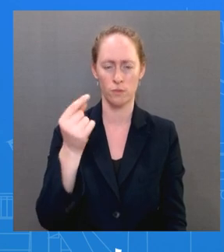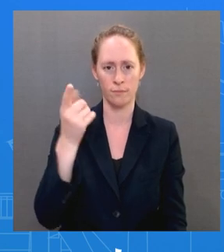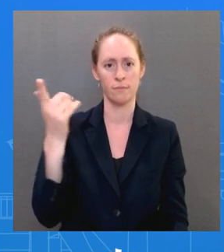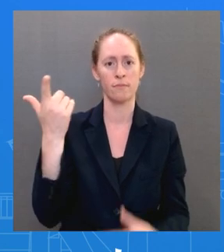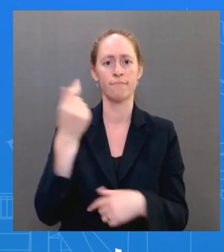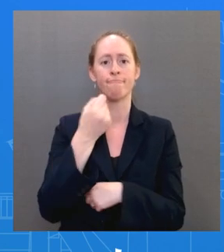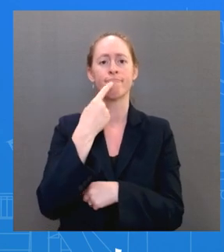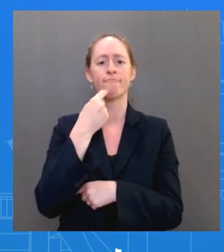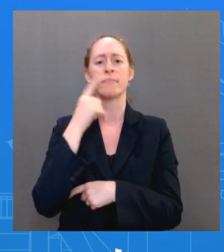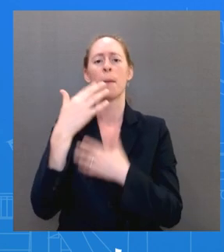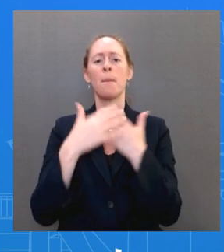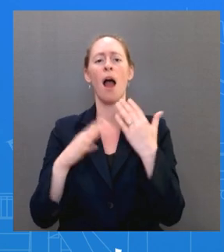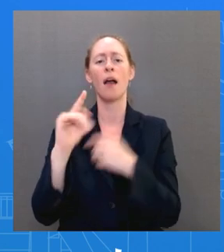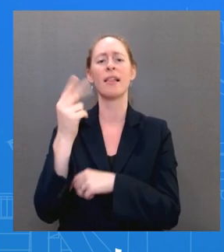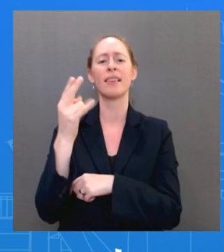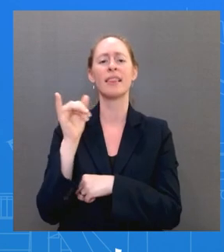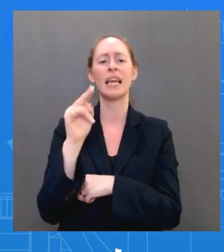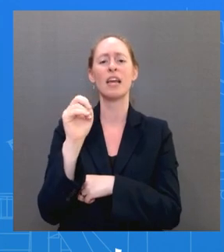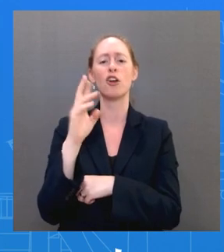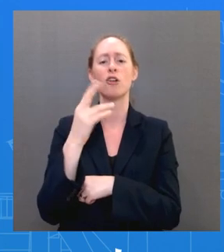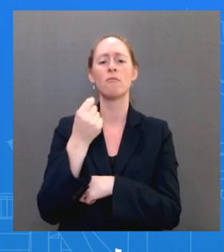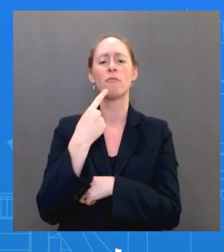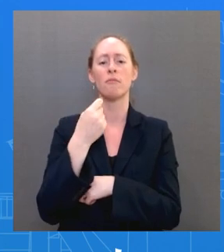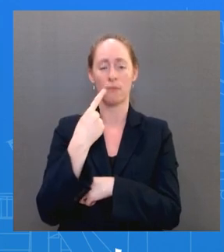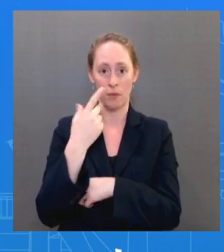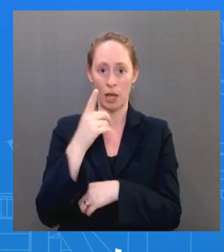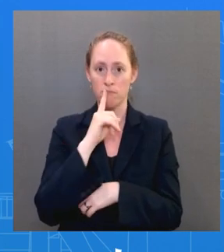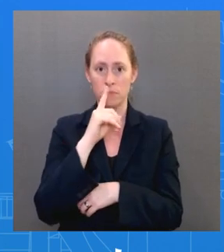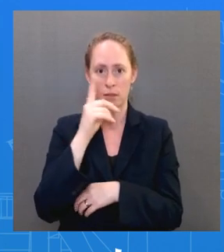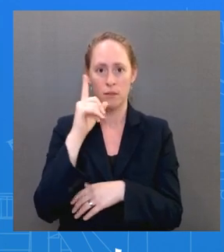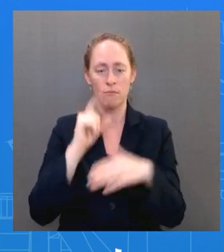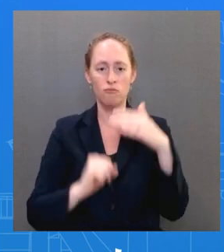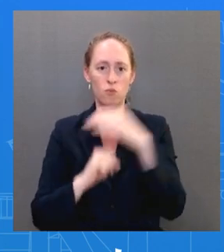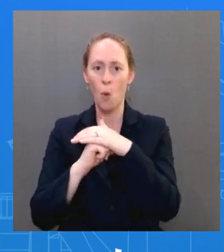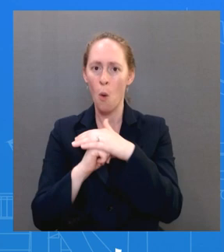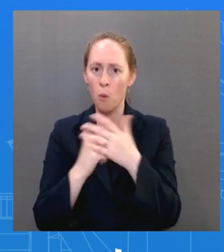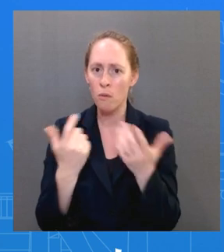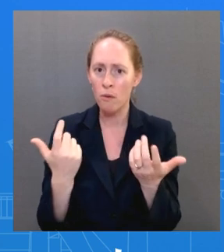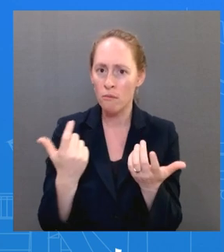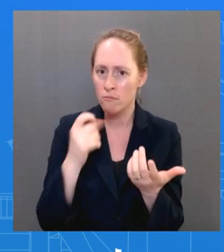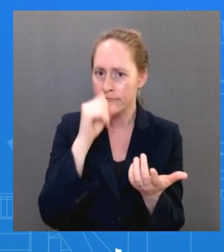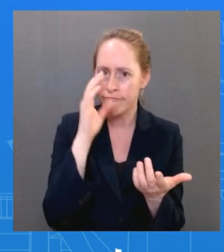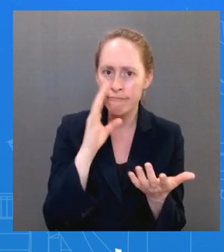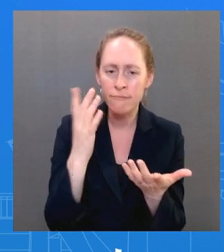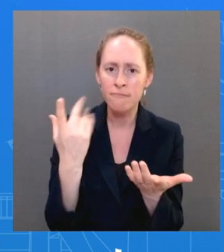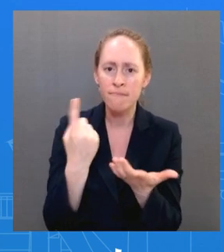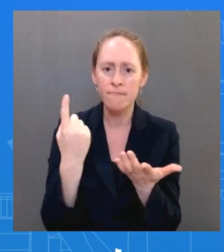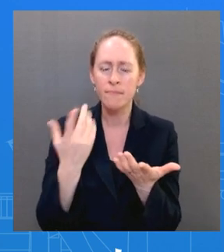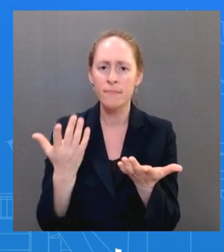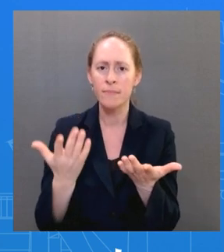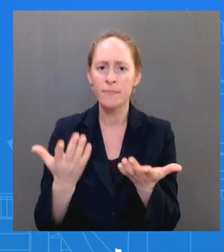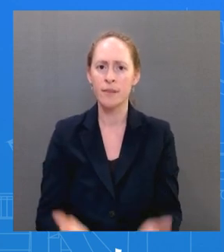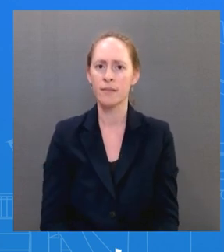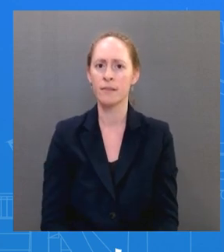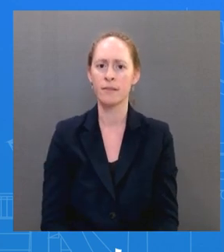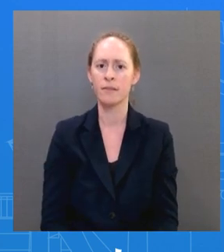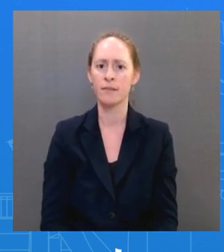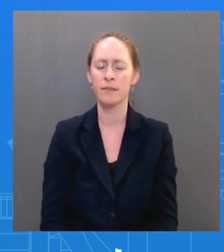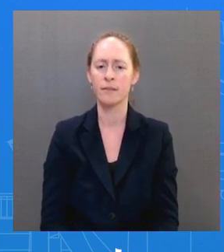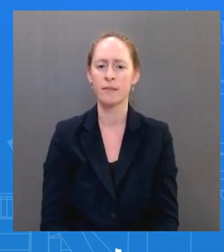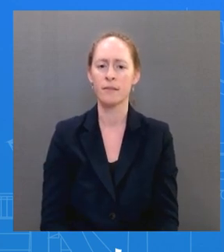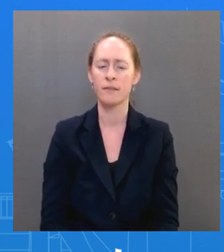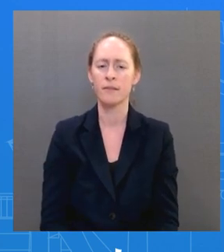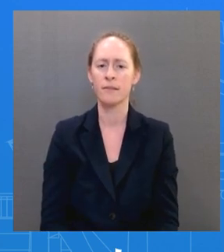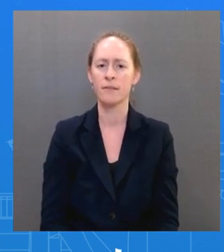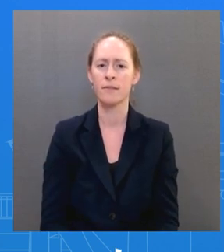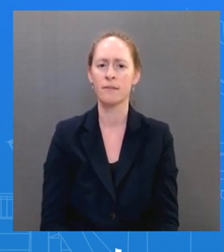chronic atrial fibrillation? Yeah, so we, by the way, clinically do this a lot. I can't remember probably thousands of patients that I have taken care of